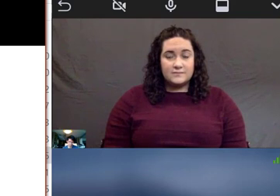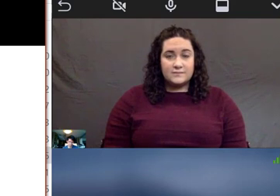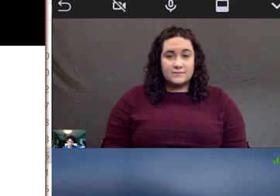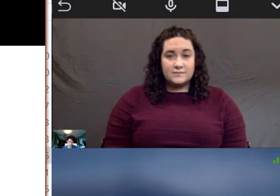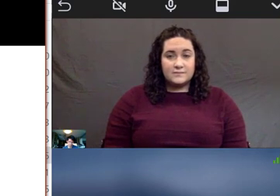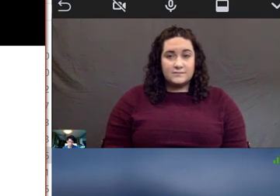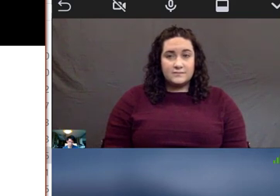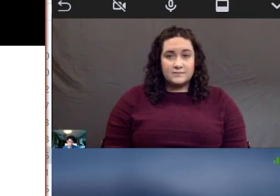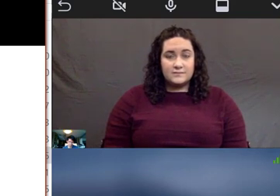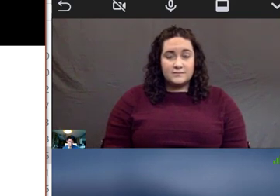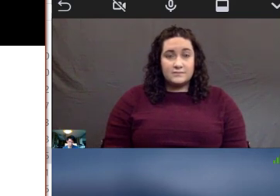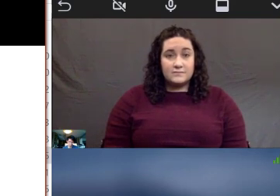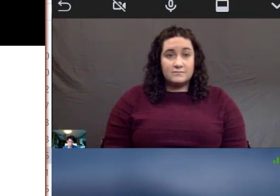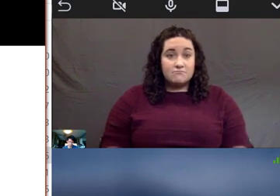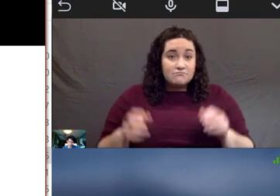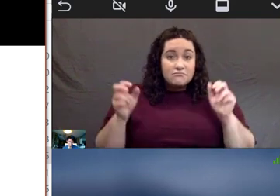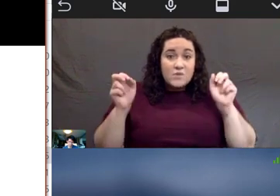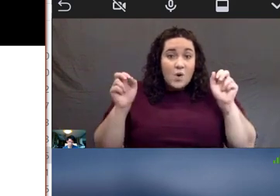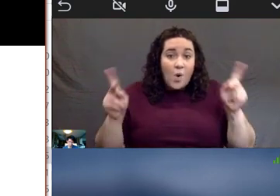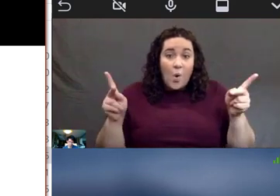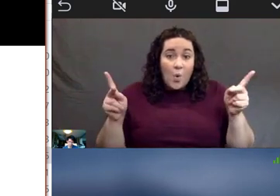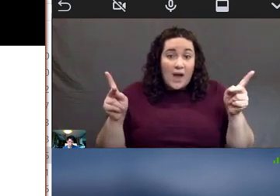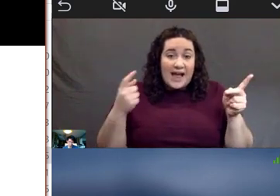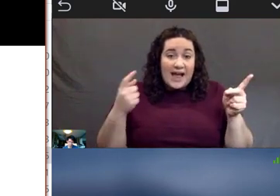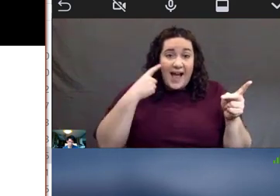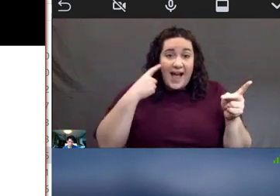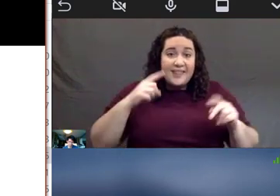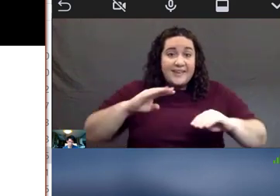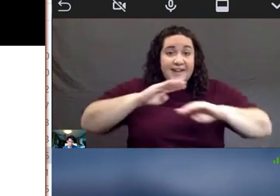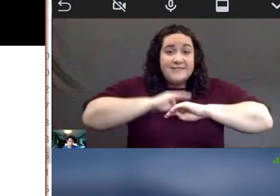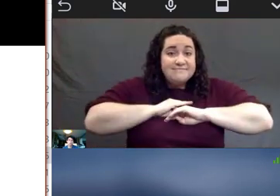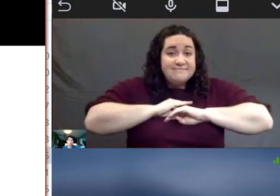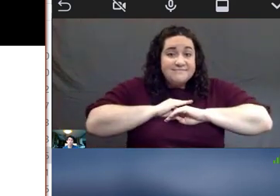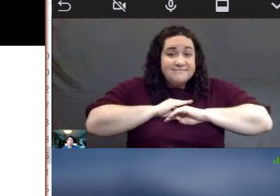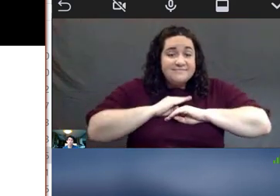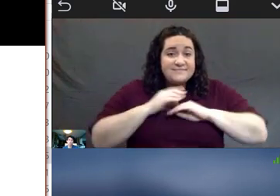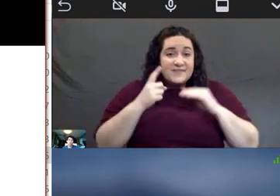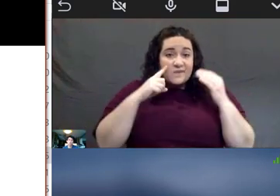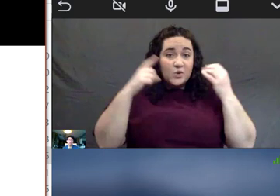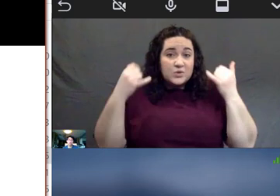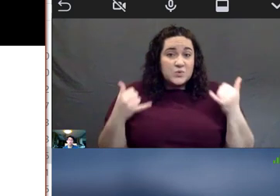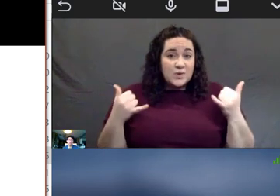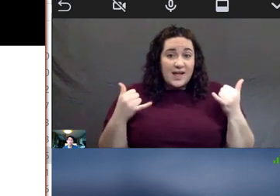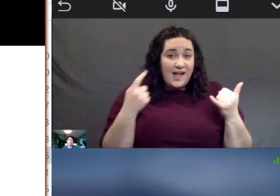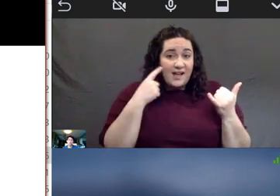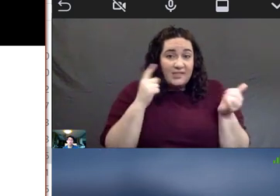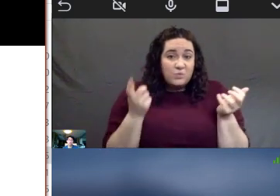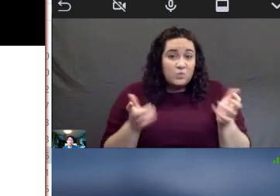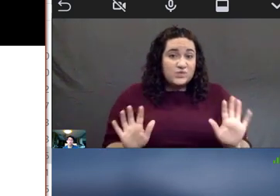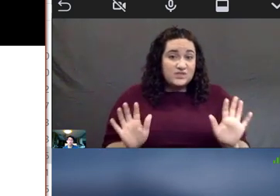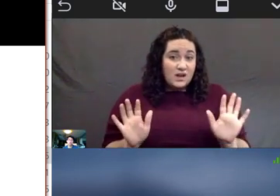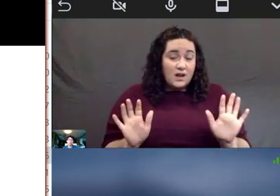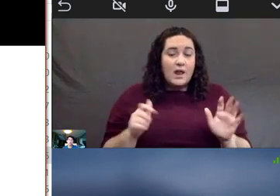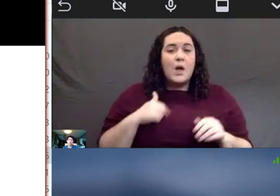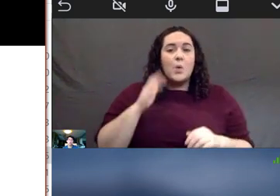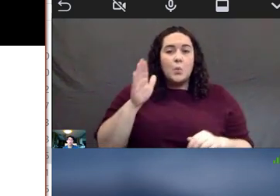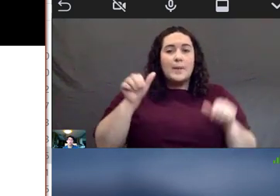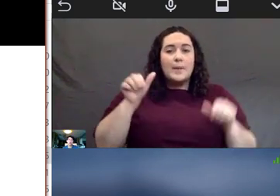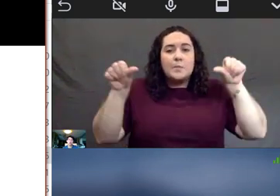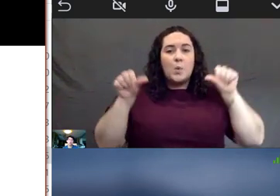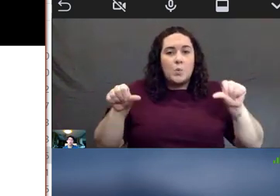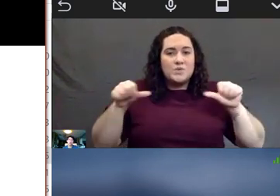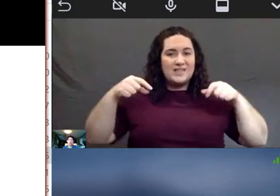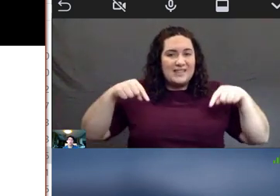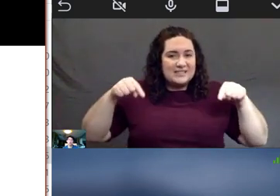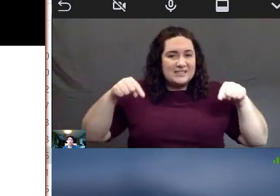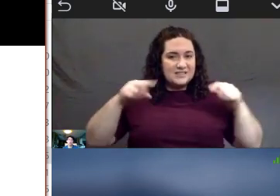Okay, I think that's where we'll end for today. I will post this video on my courses, and then I'll also put